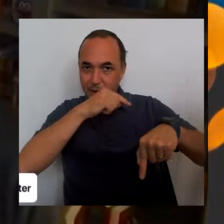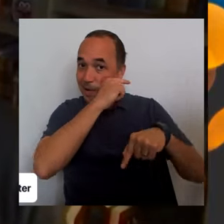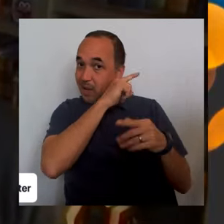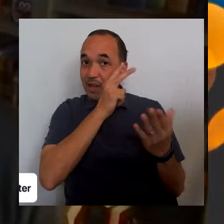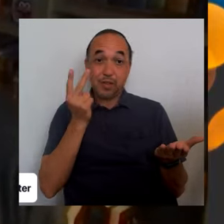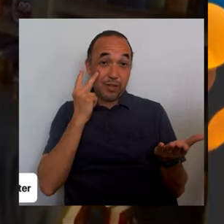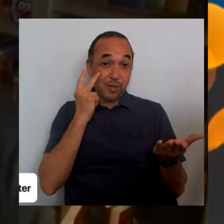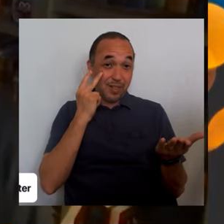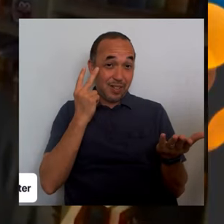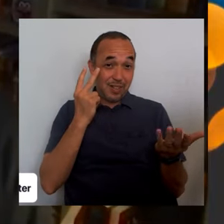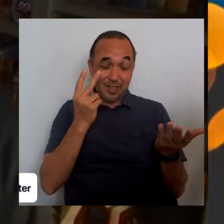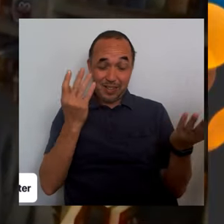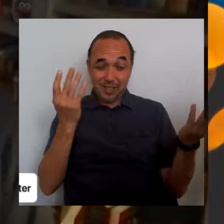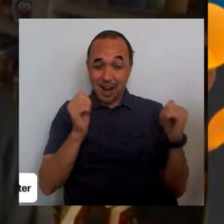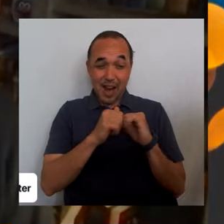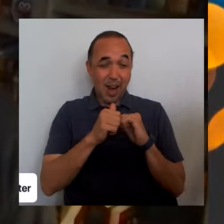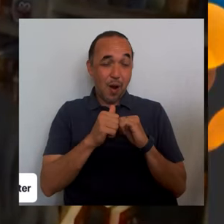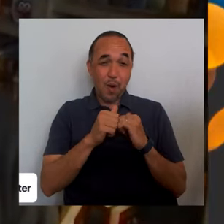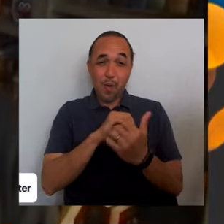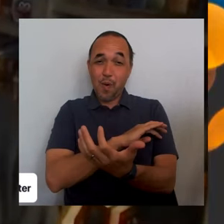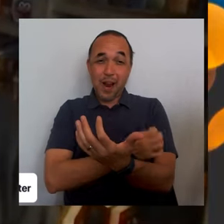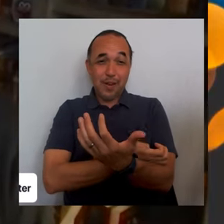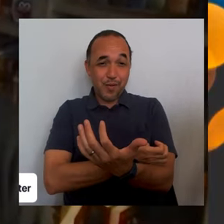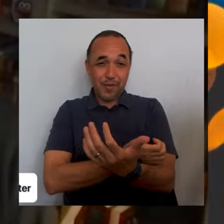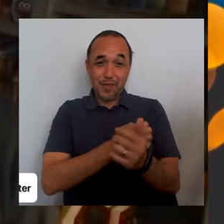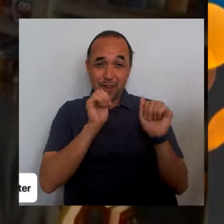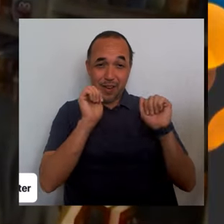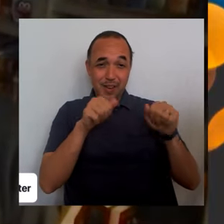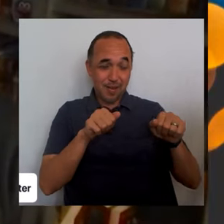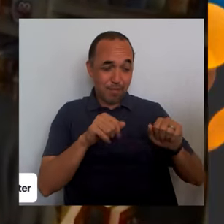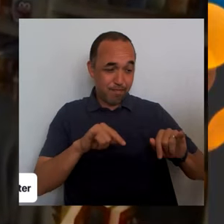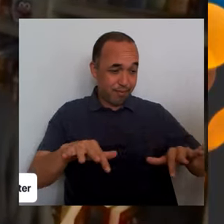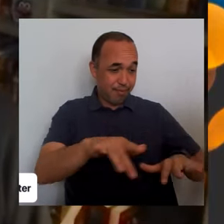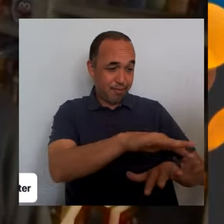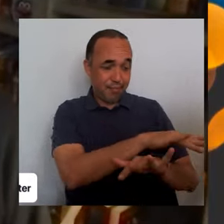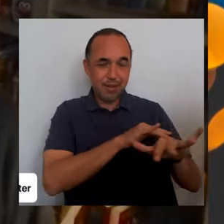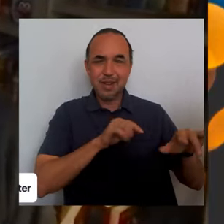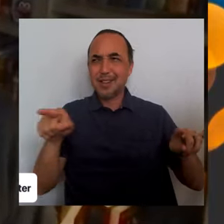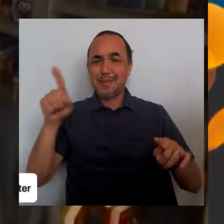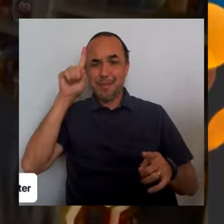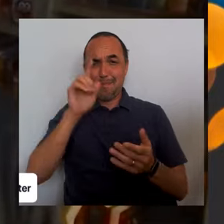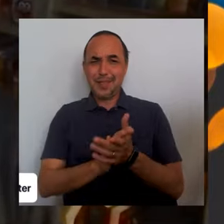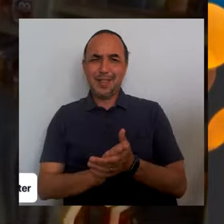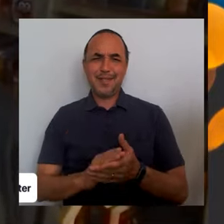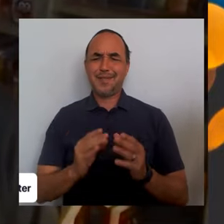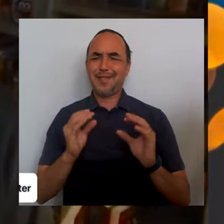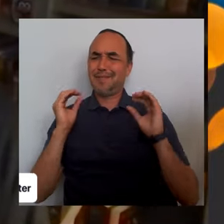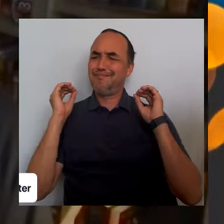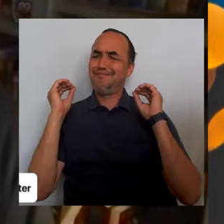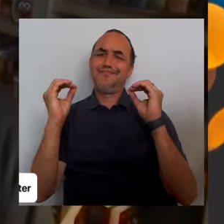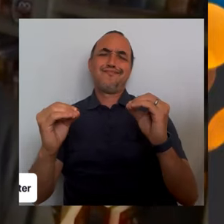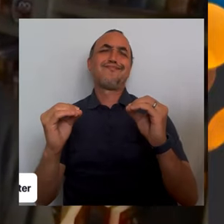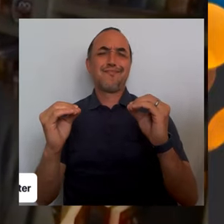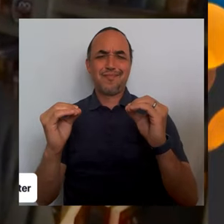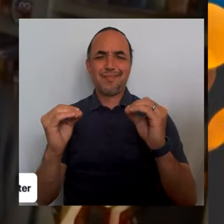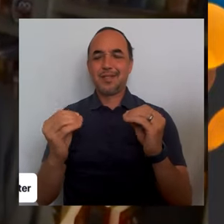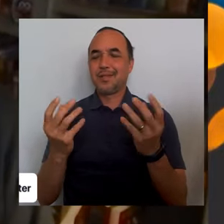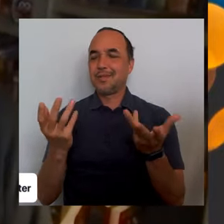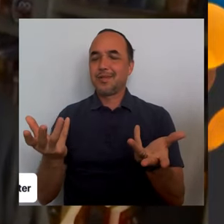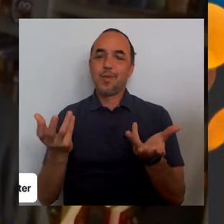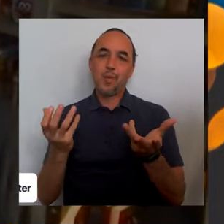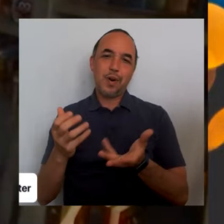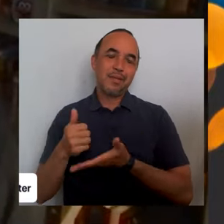didn't believe in ghosts at all. She came just to help Alice, the homeowner, and